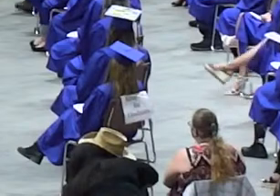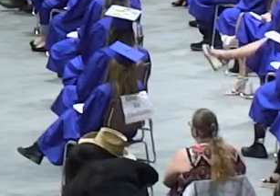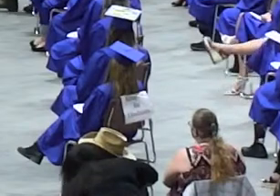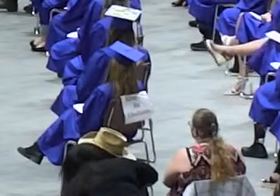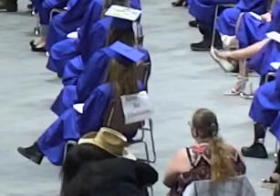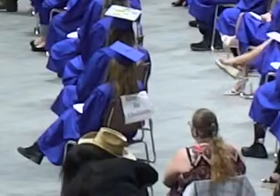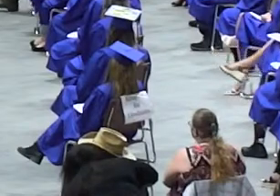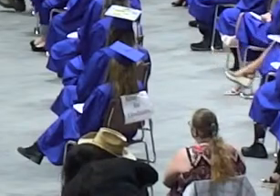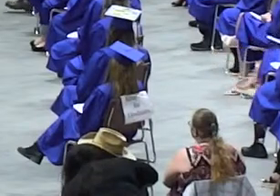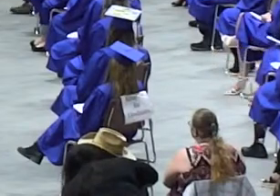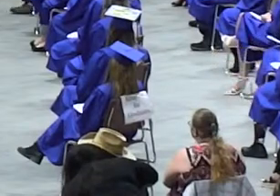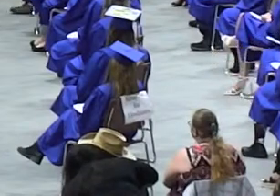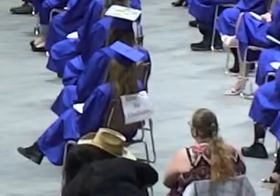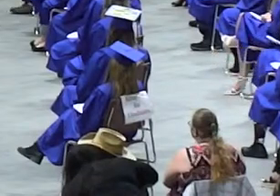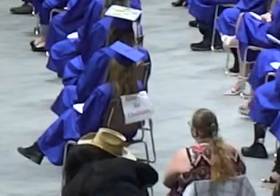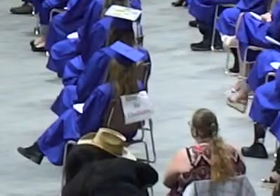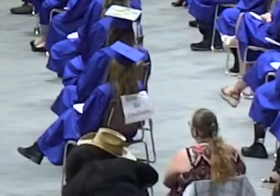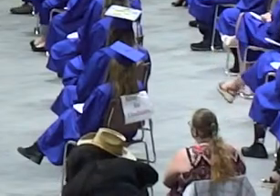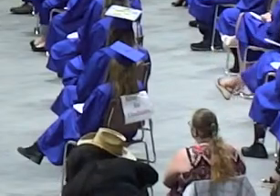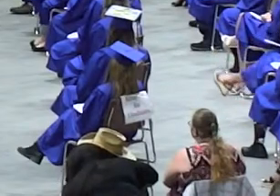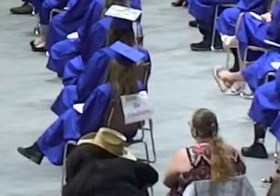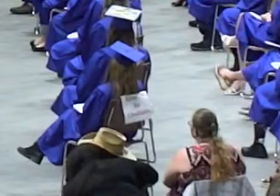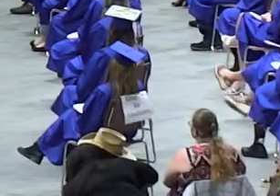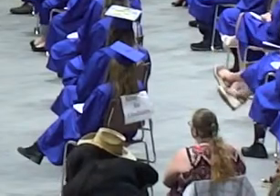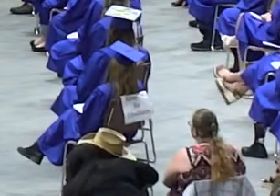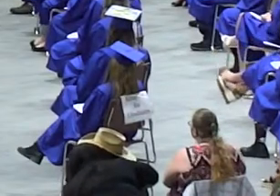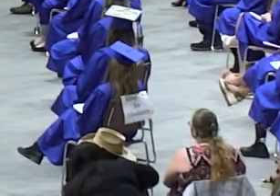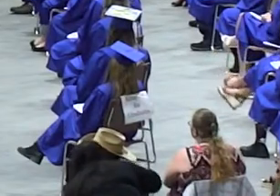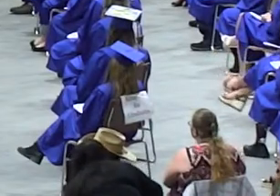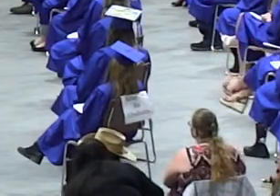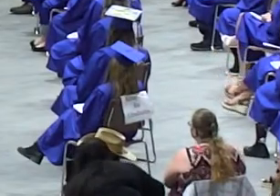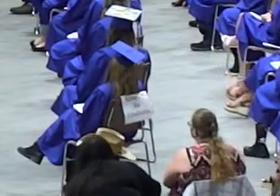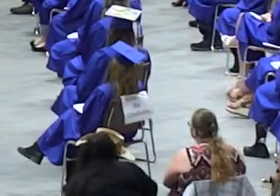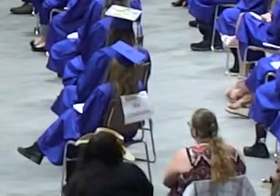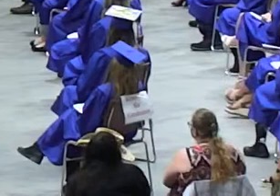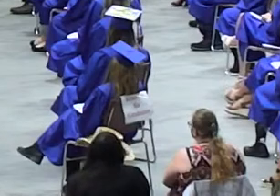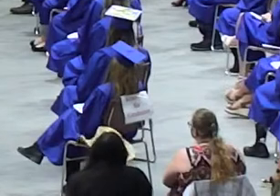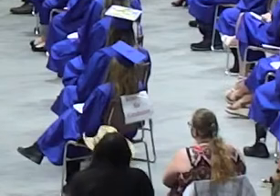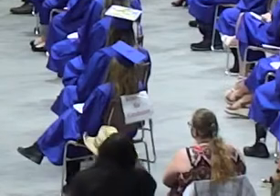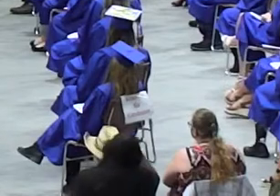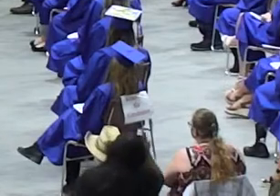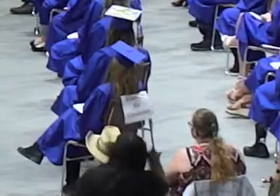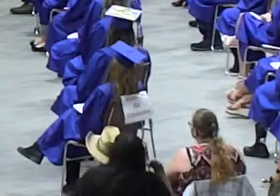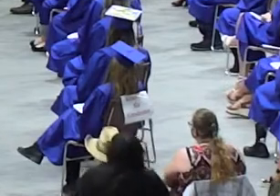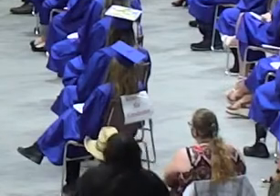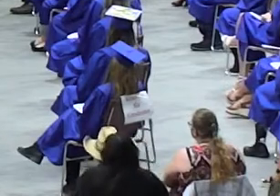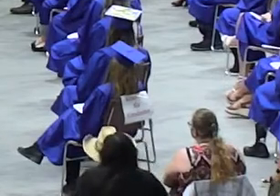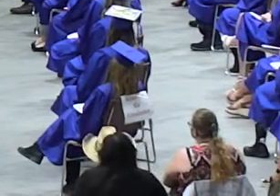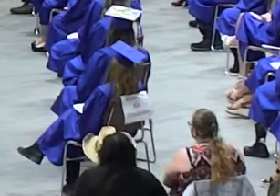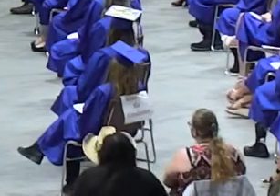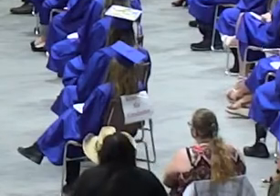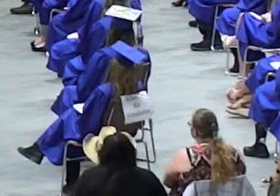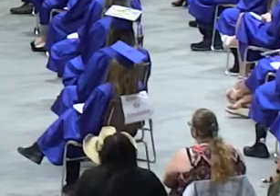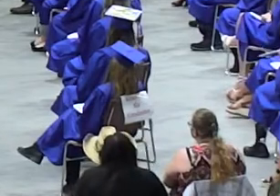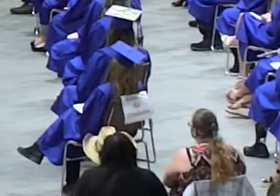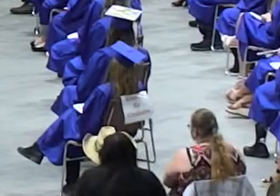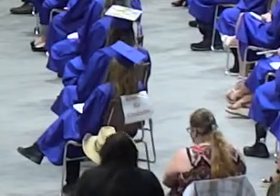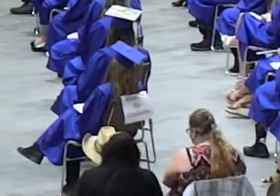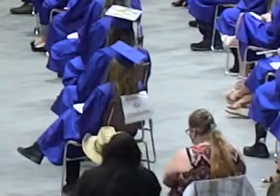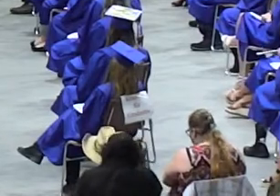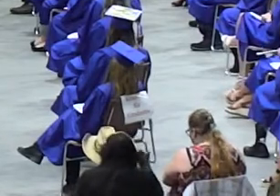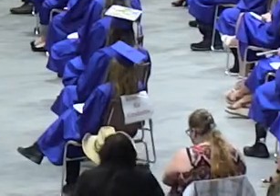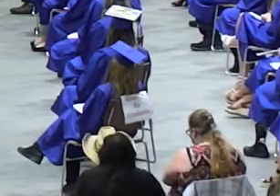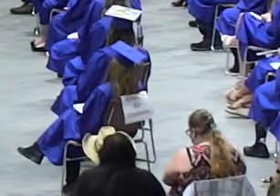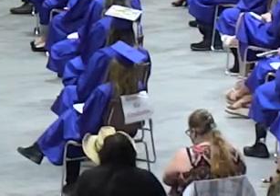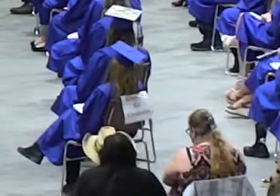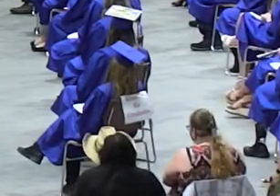administrator at two community colleges in Oregon and one in the state of Washington. In 2012, she was recognized with a